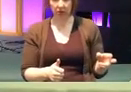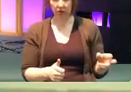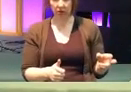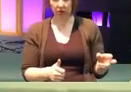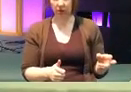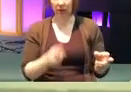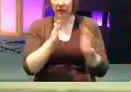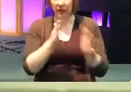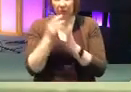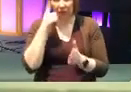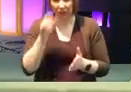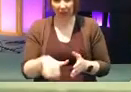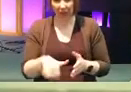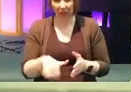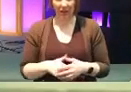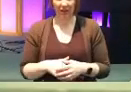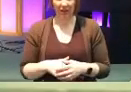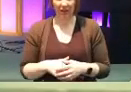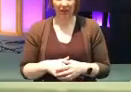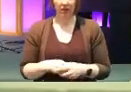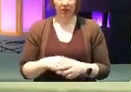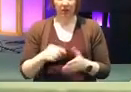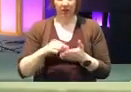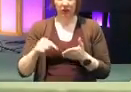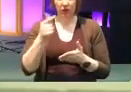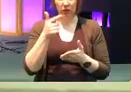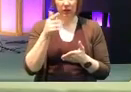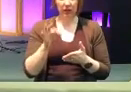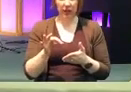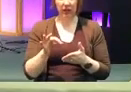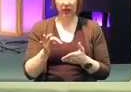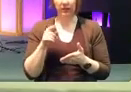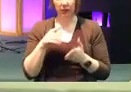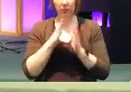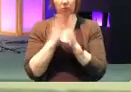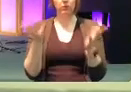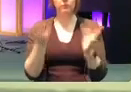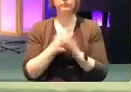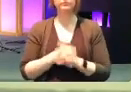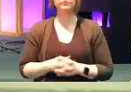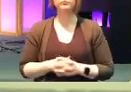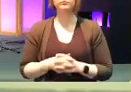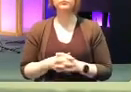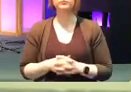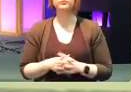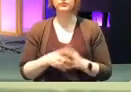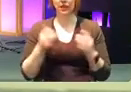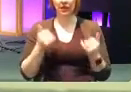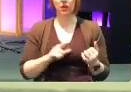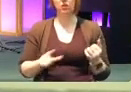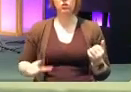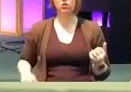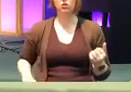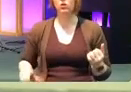They didn't pray for that. In verse 29, this is what they pray. They said, now,